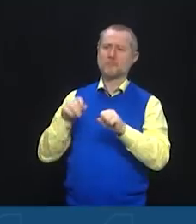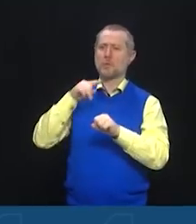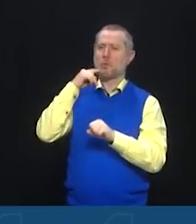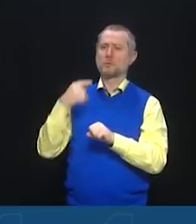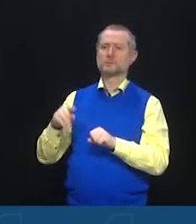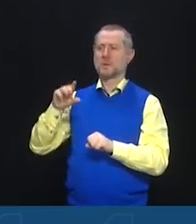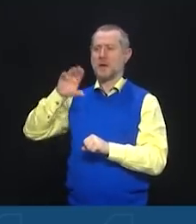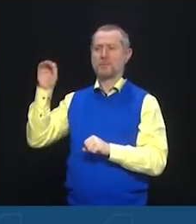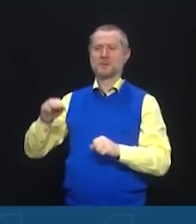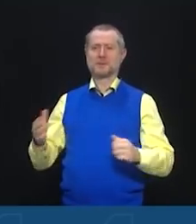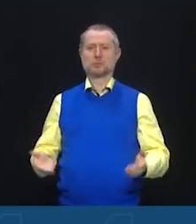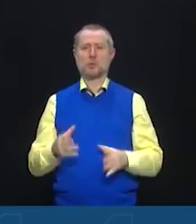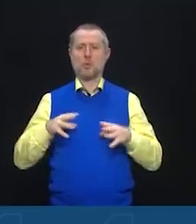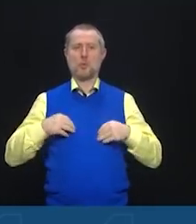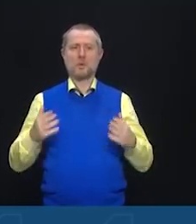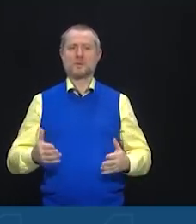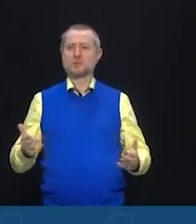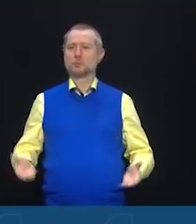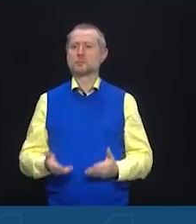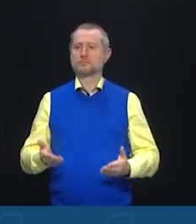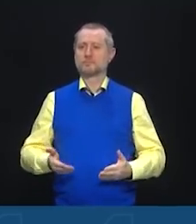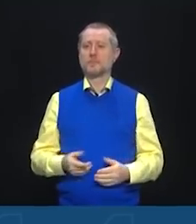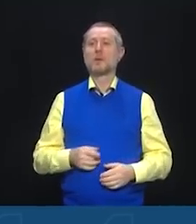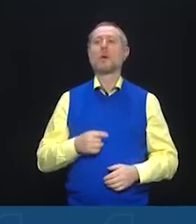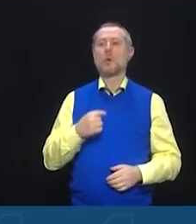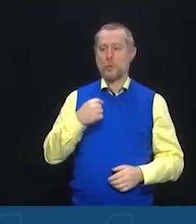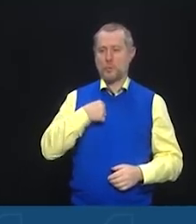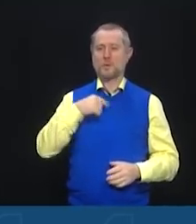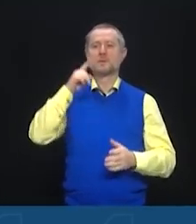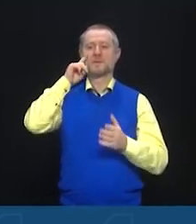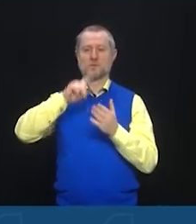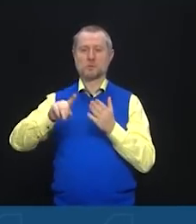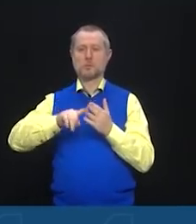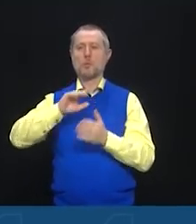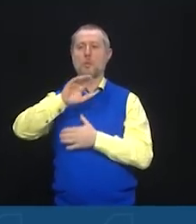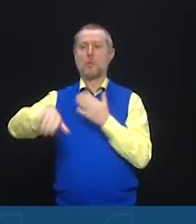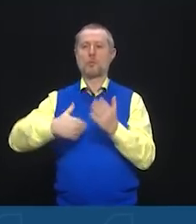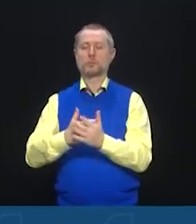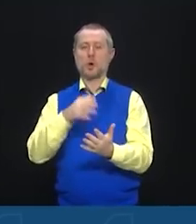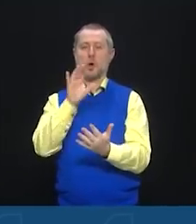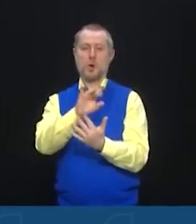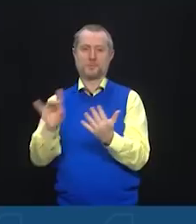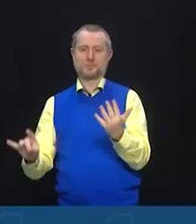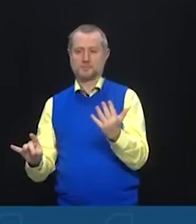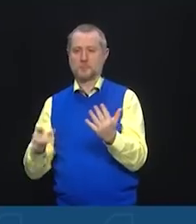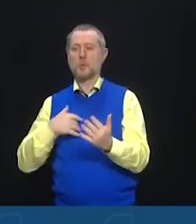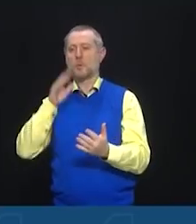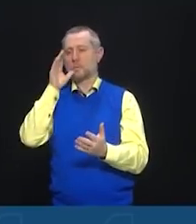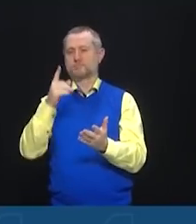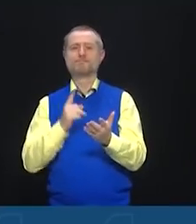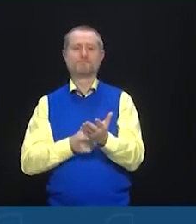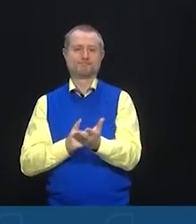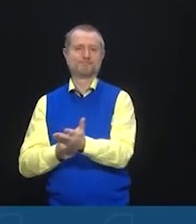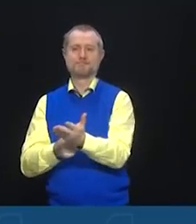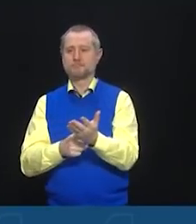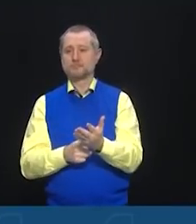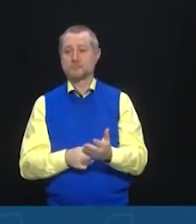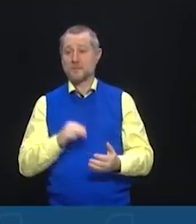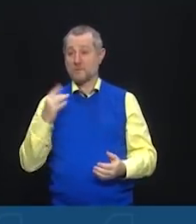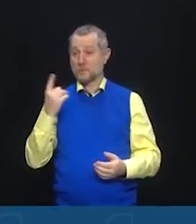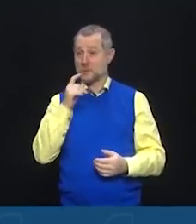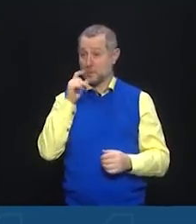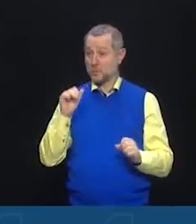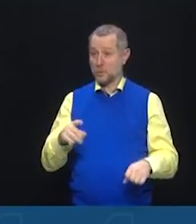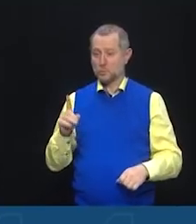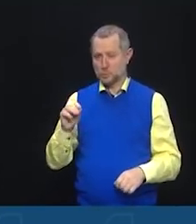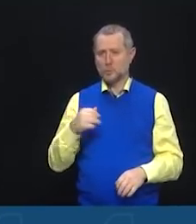and owners? We are certainly looking at all of our options, is what I'll tell you. And then if there's an action to be taken, you'll certainly know about it,